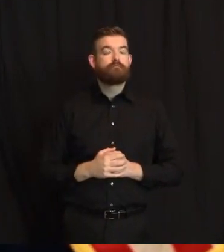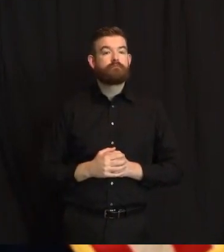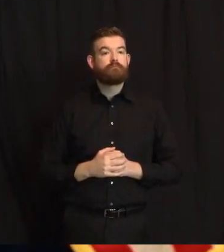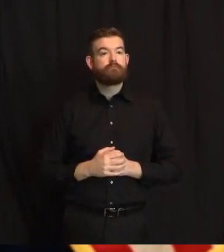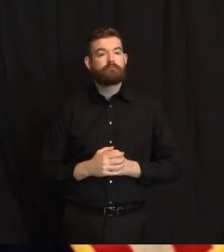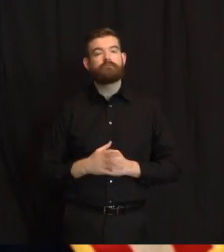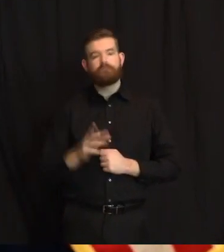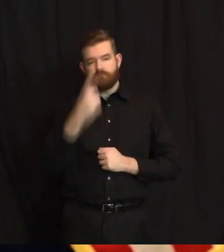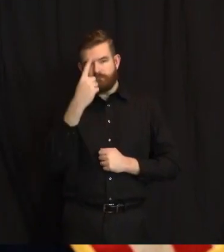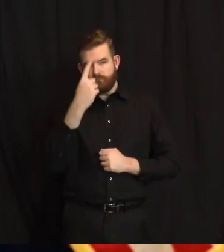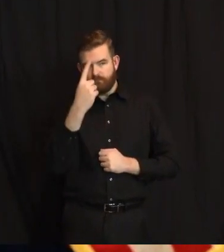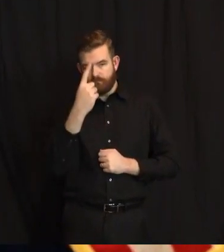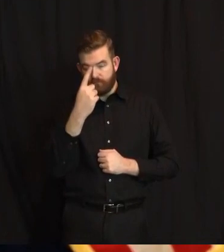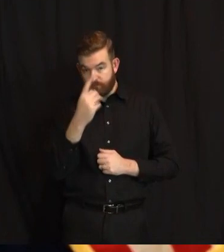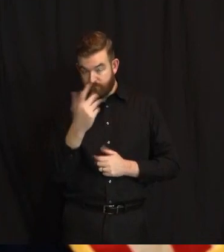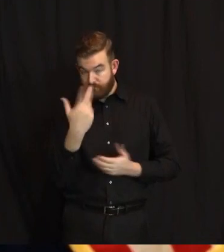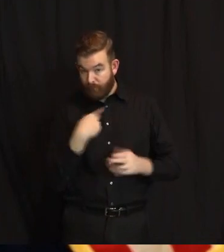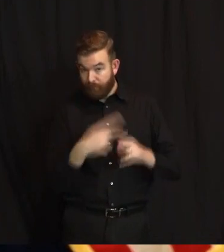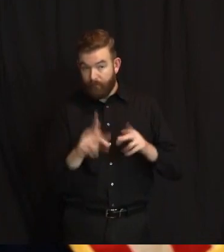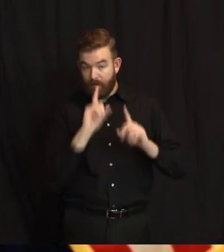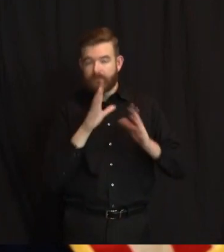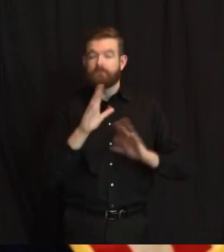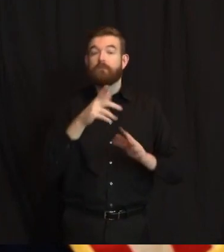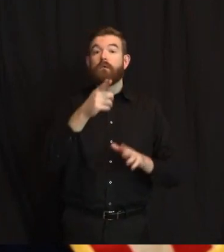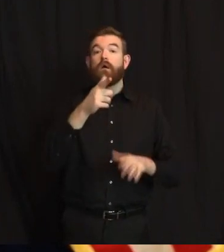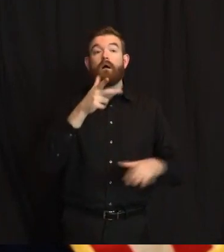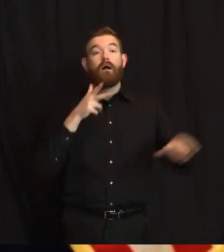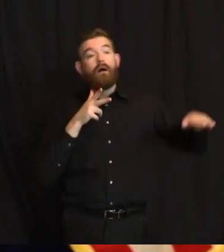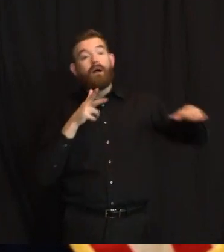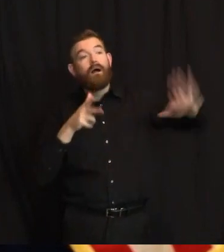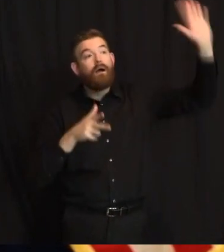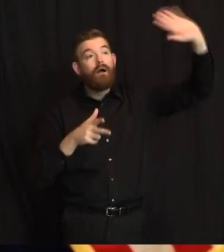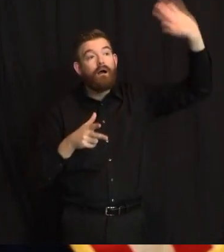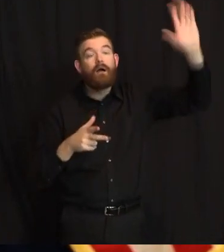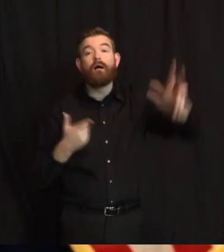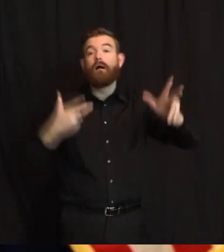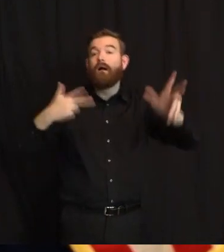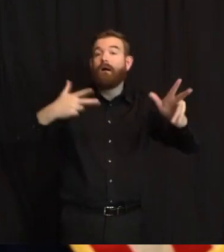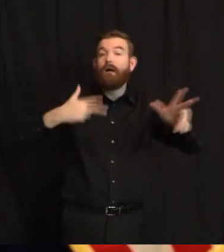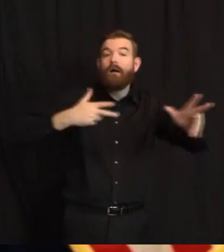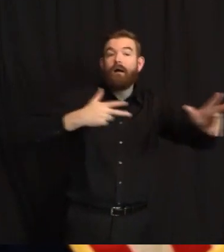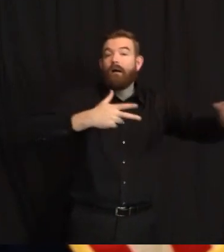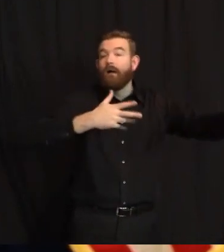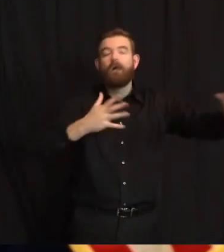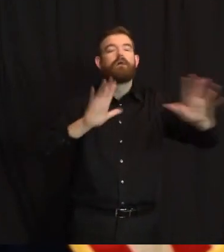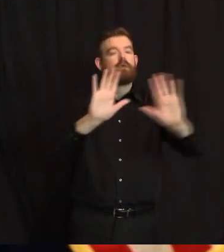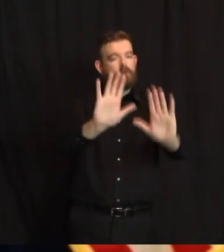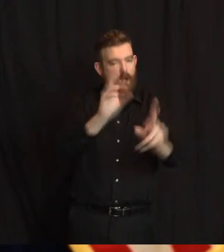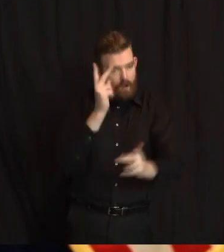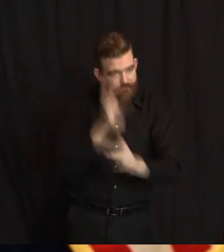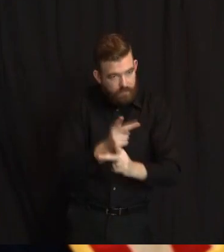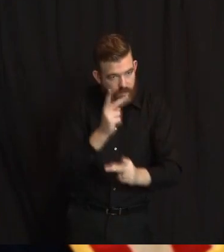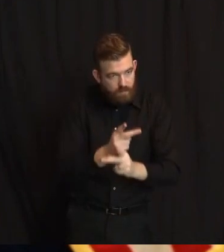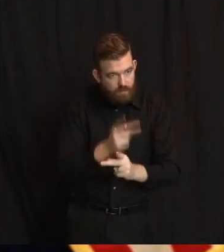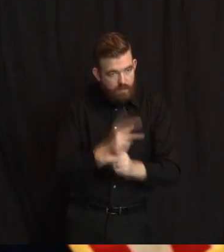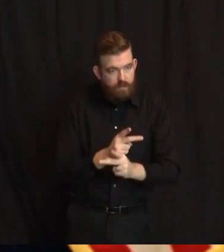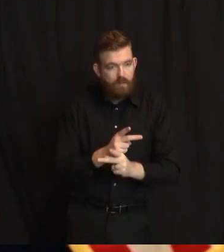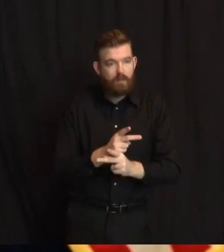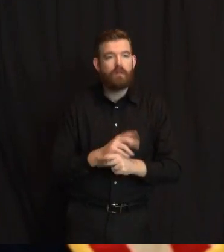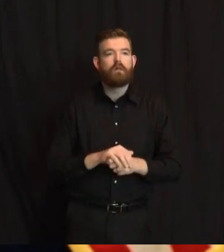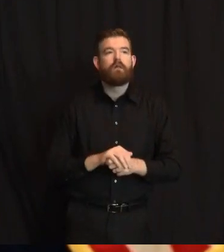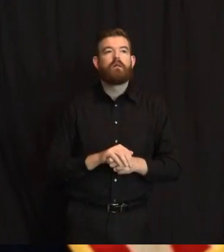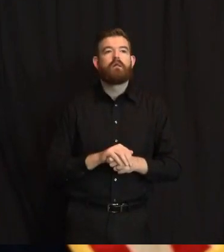careful because we want people to stay home. So even if you're in a car by yourself, you are going out, and again, I think we have to